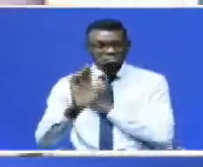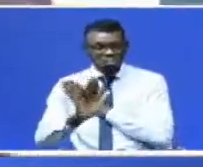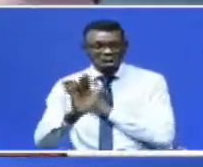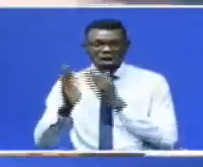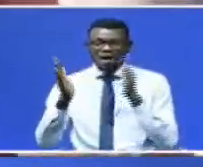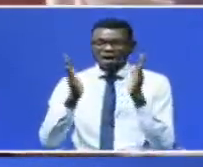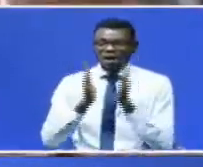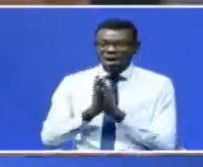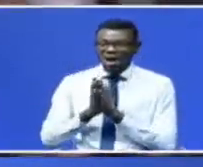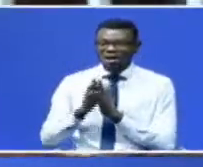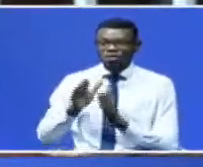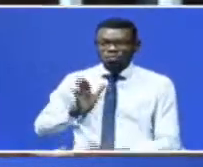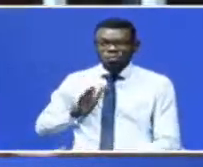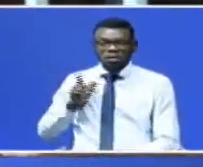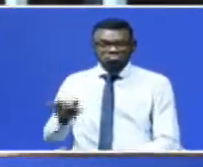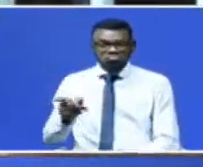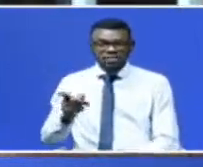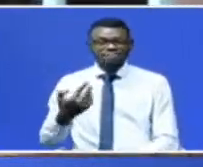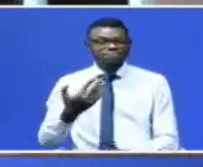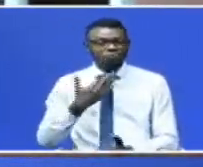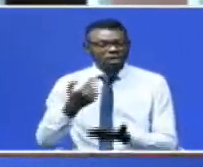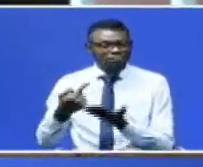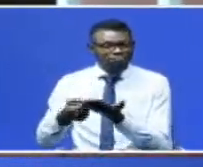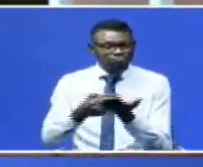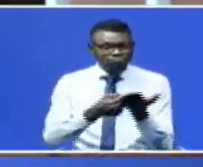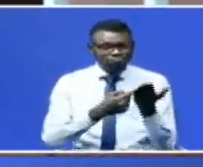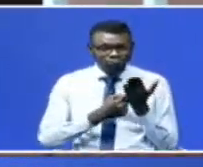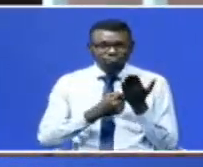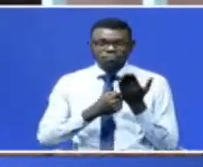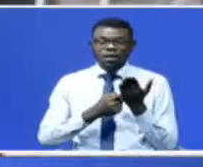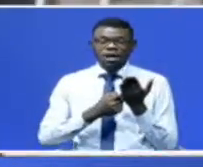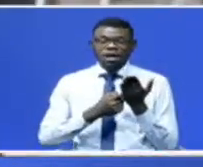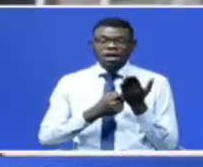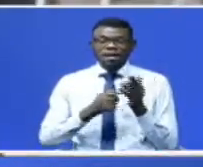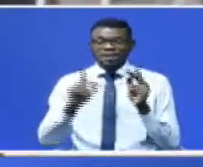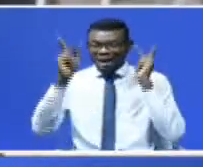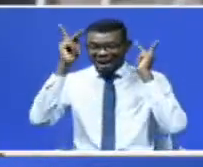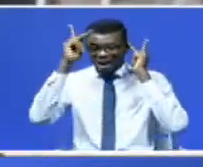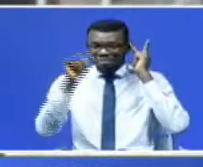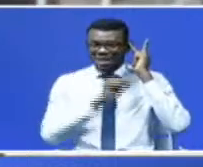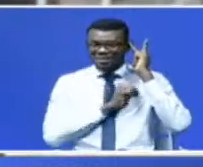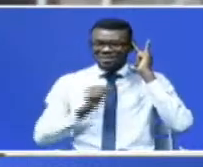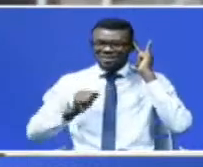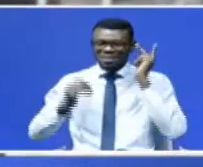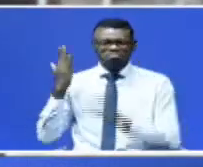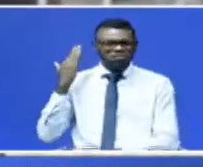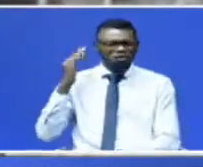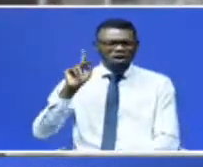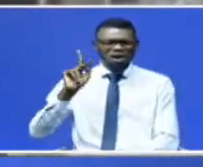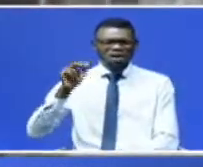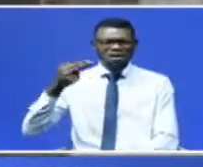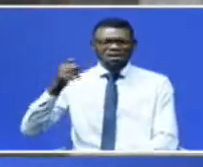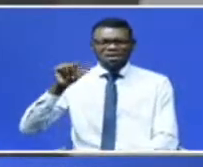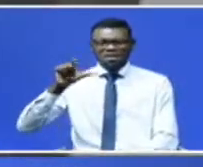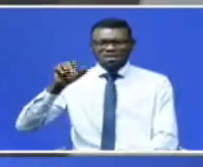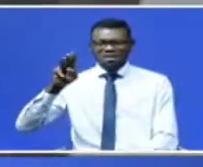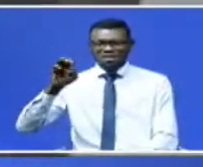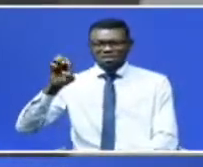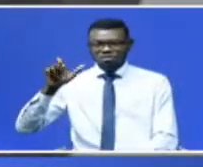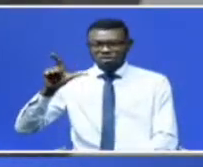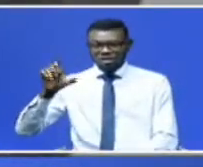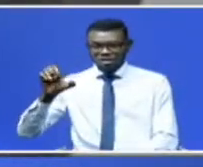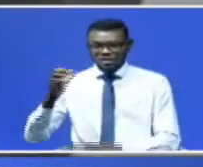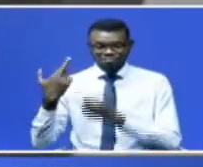plaintiff, talks that will be spearheaded by former Kakamega Senator Boni Khalwale. The MP's